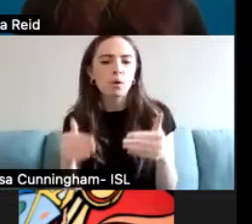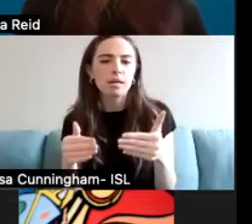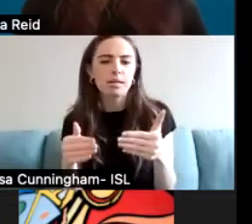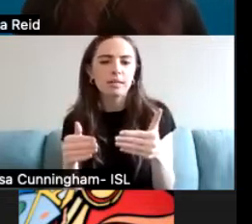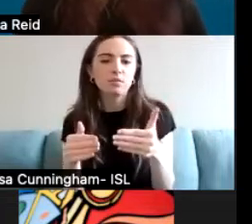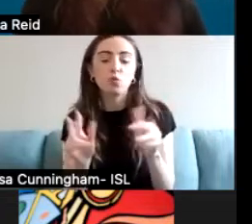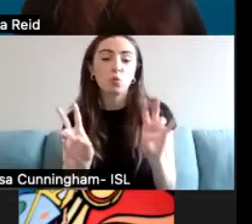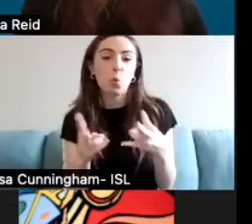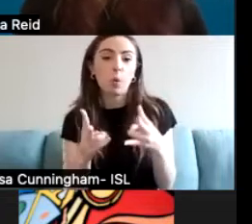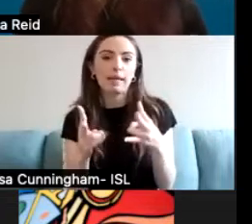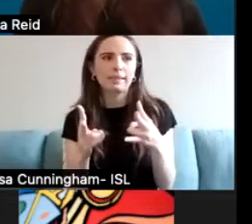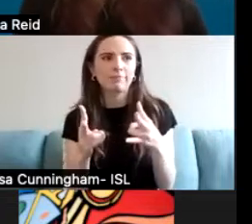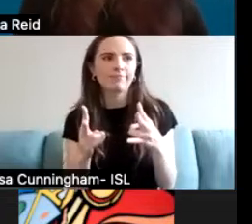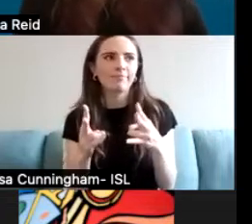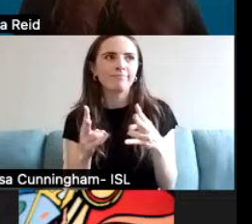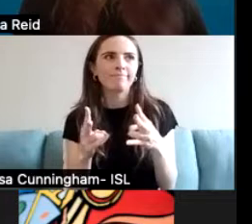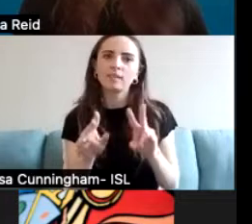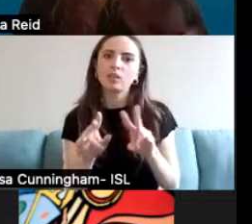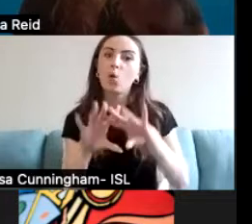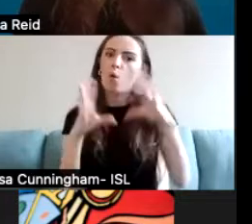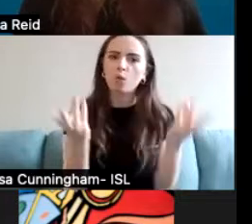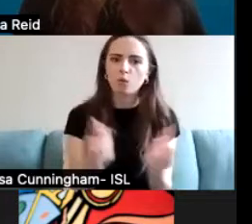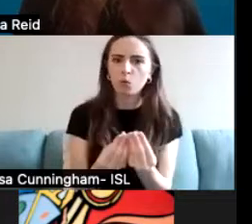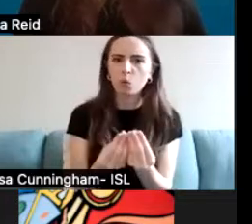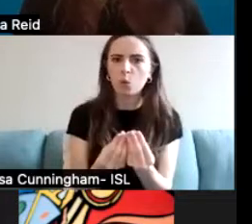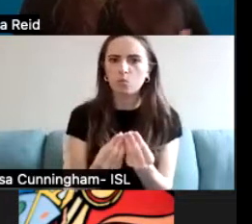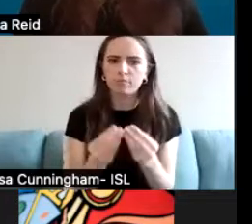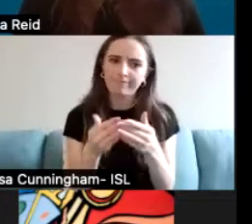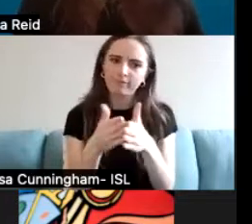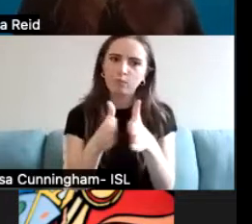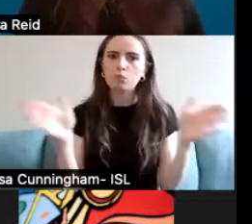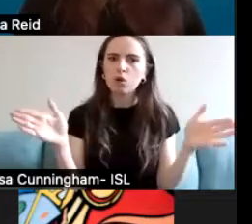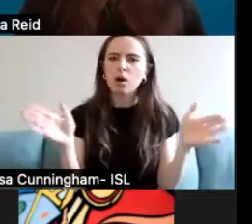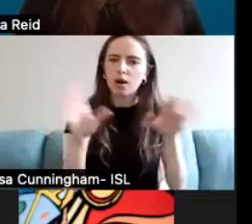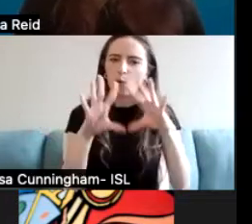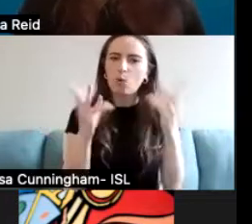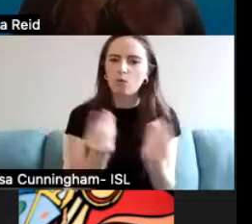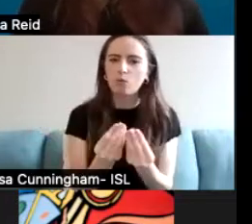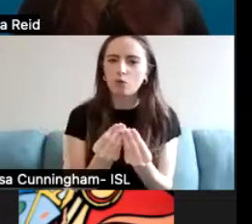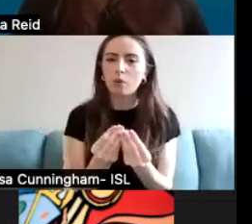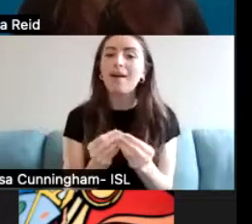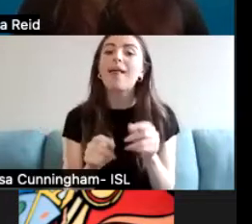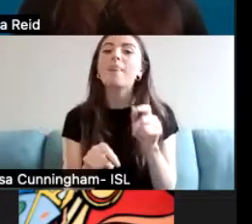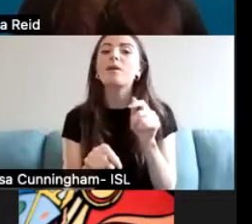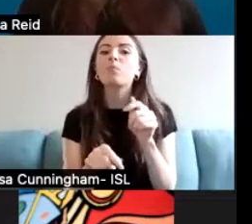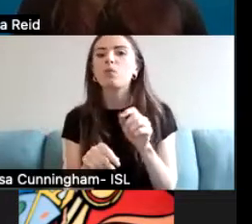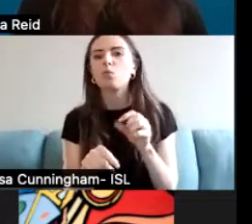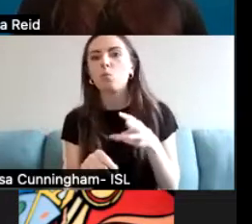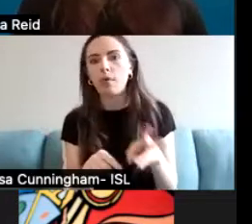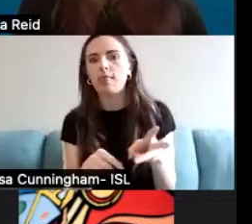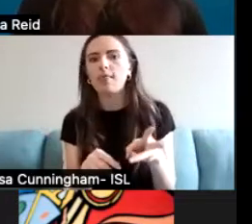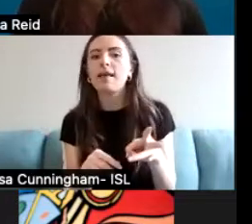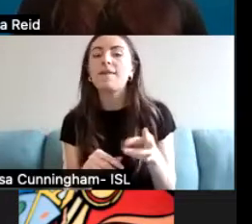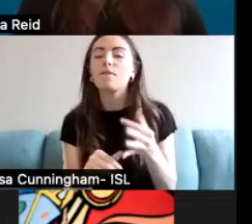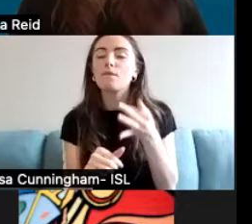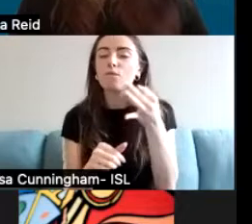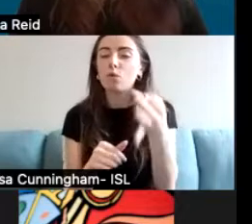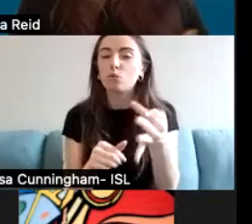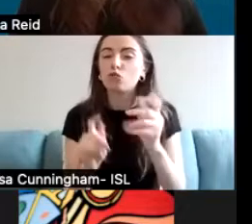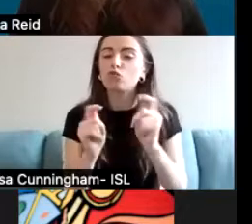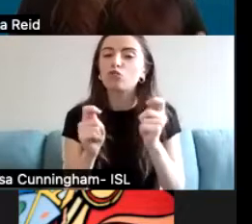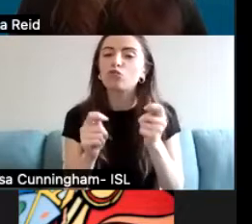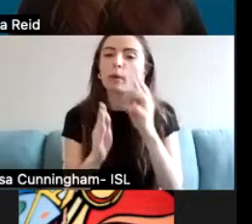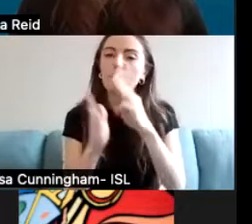very quick overview, and then we've developed a more thorough training program that we're going to be rolling out in the next couple of